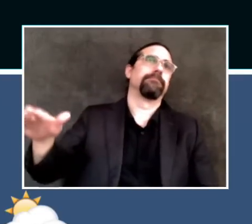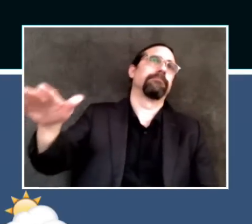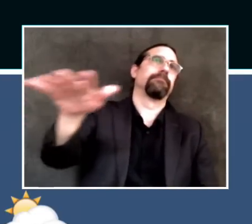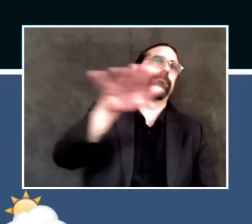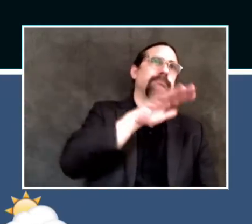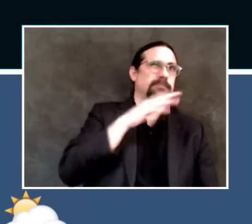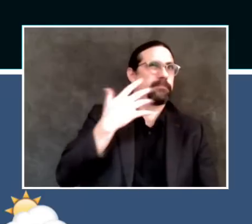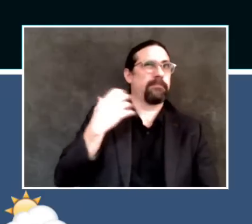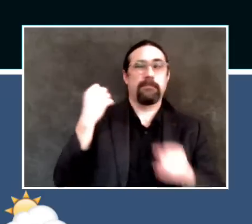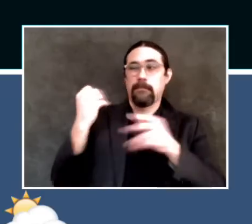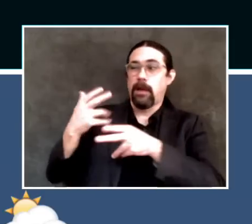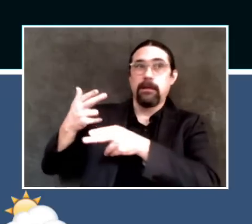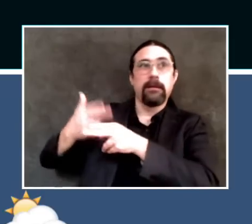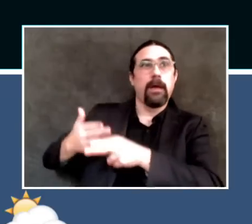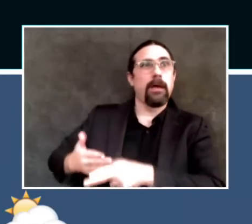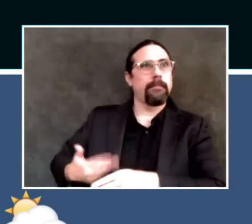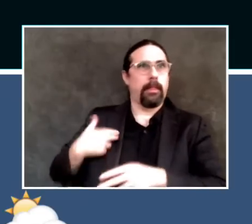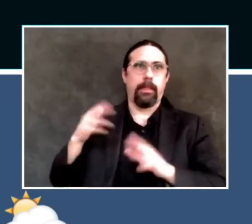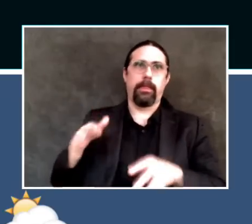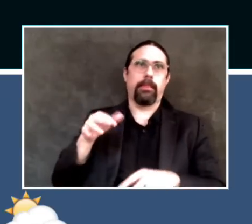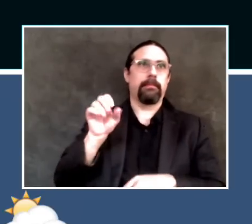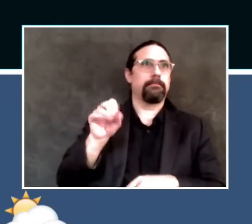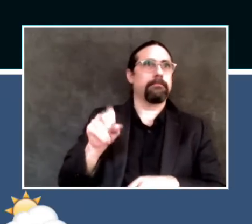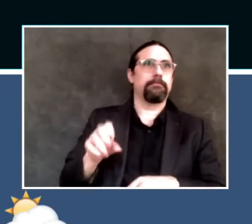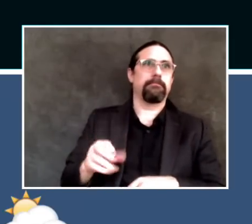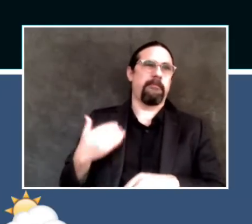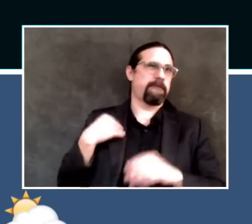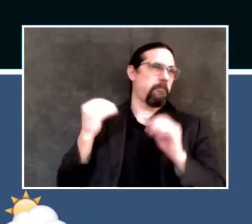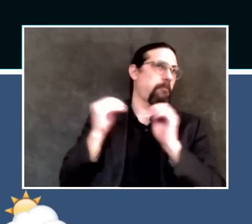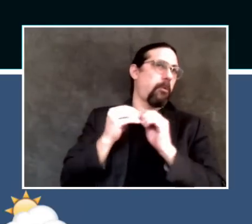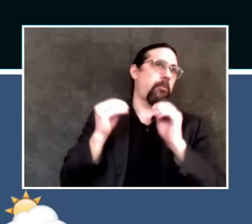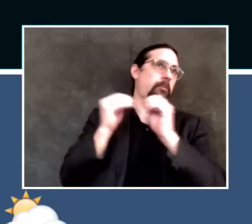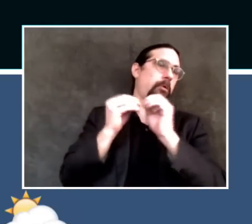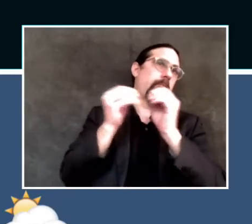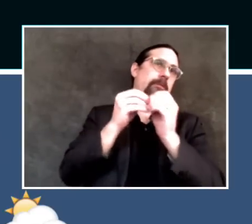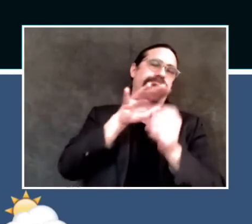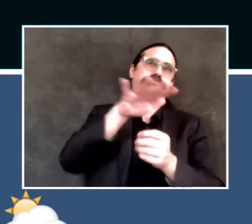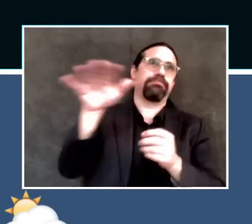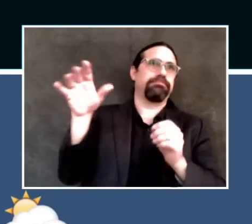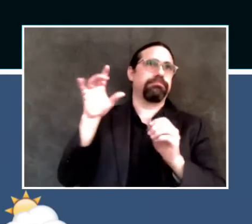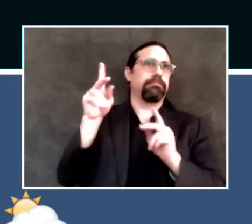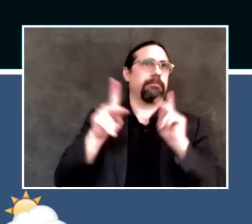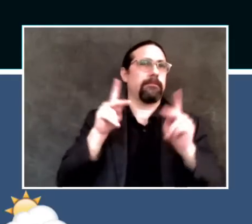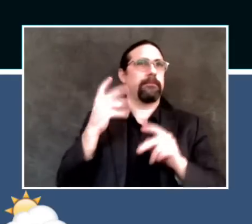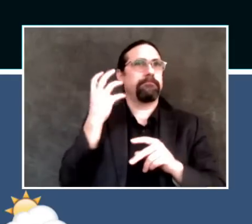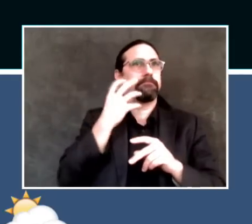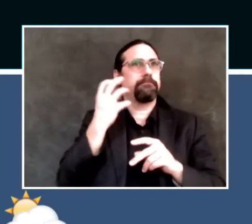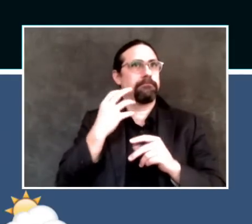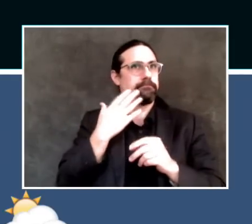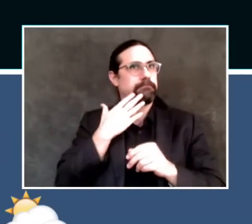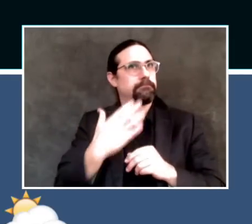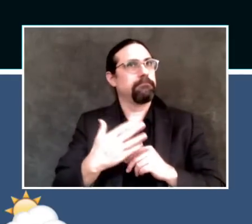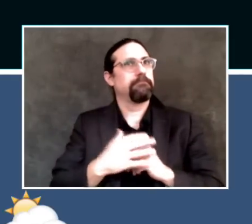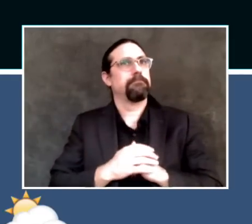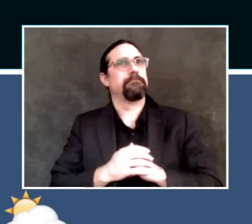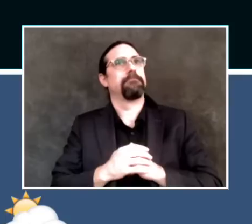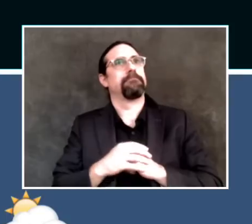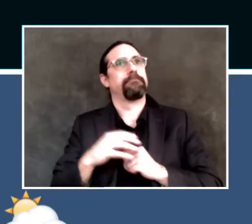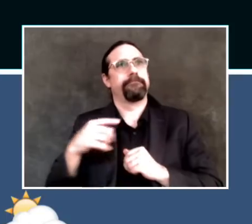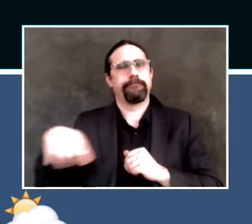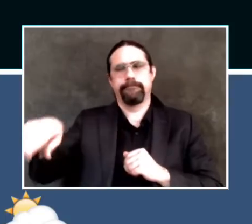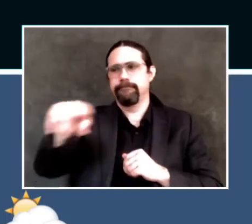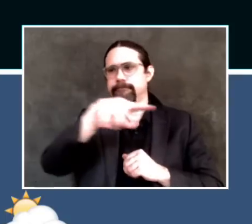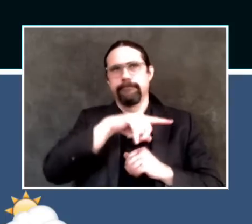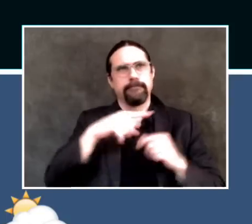But the constant conversations over the last few days have allowed us to want to really go into depth about these 3 phases of the